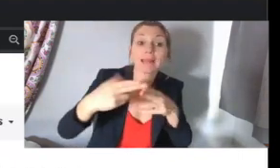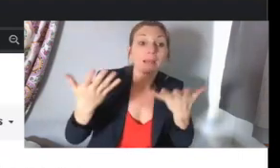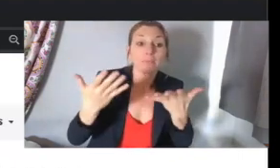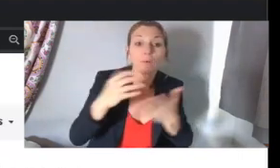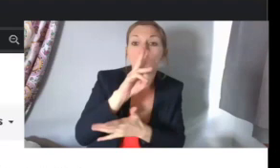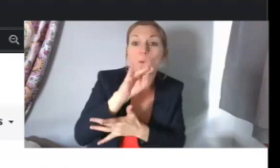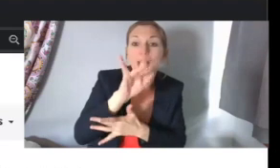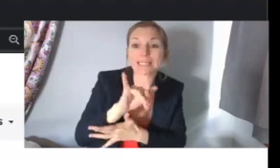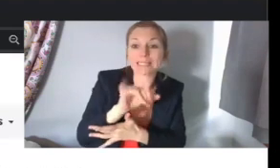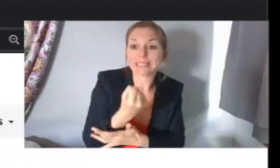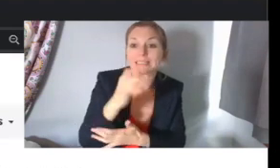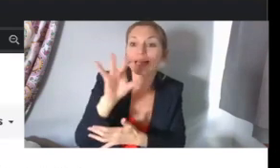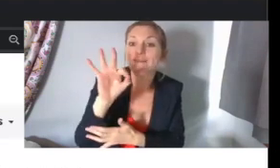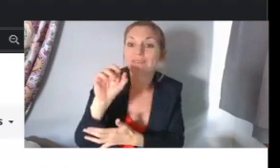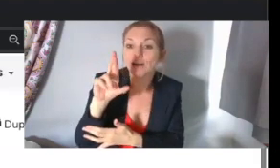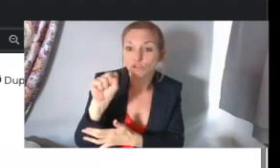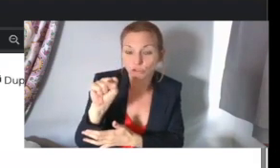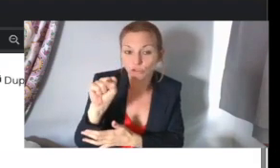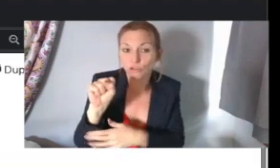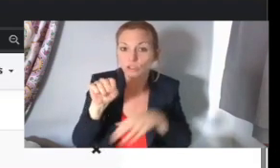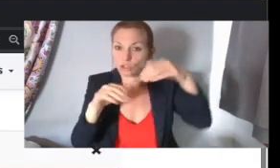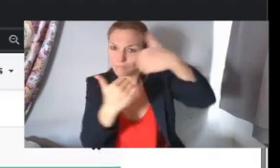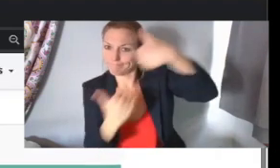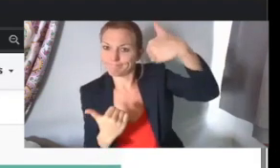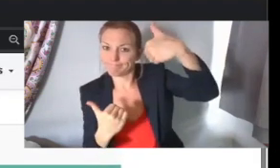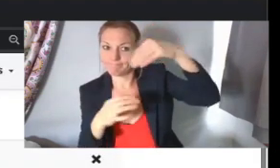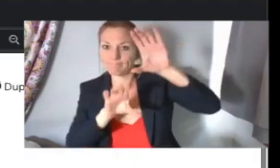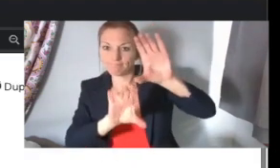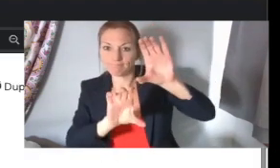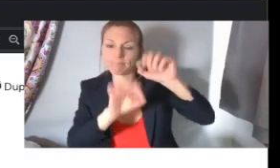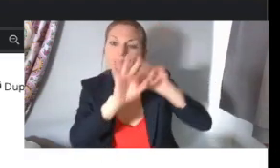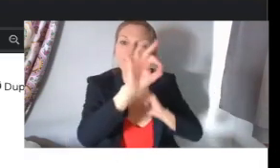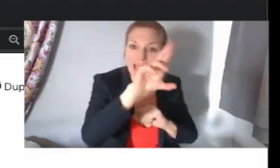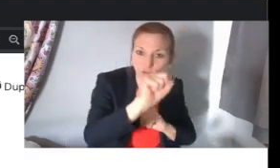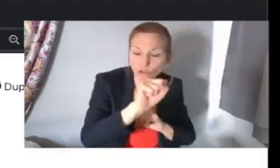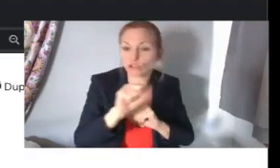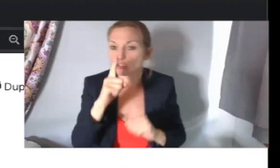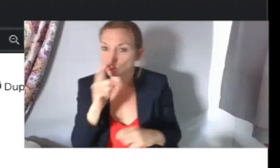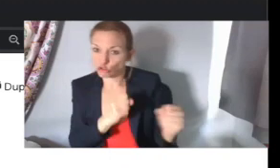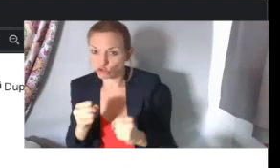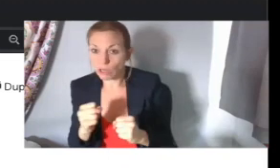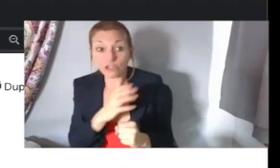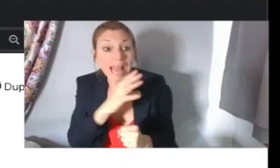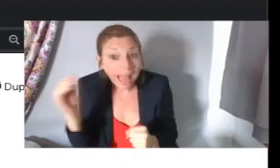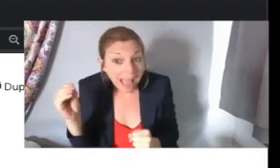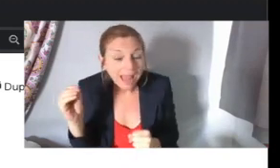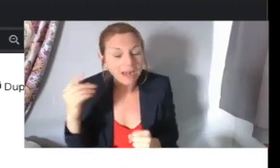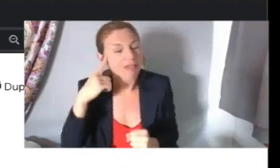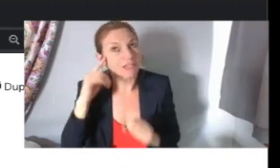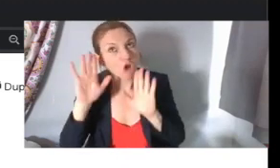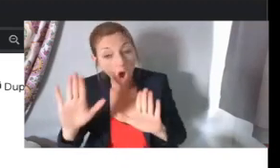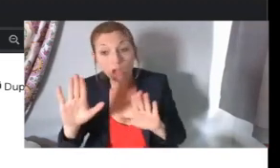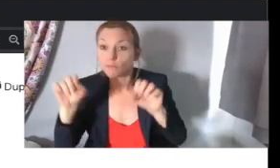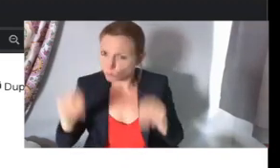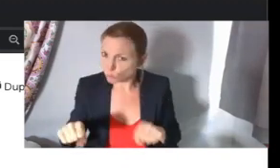Wendy's factors. And so here, you can also add notes, which I think is a really awesome support, because